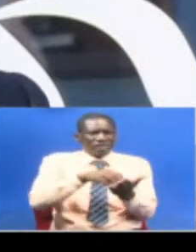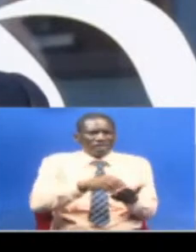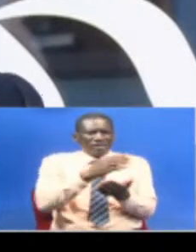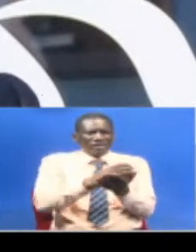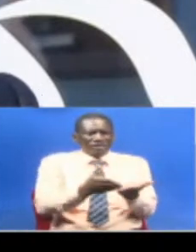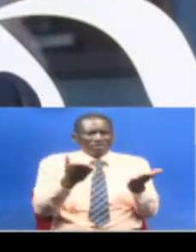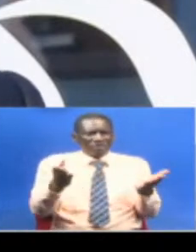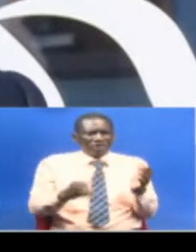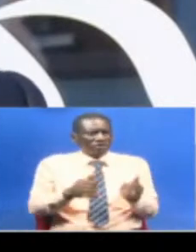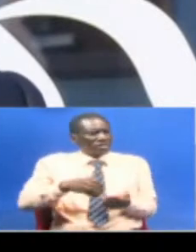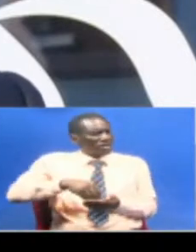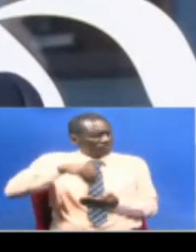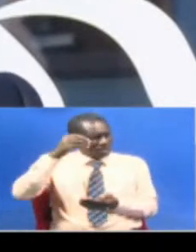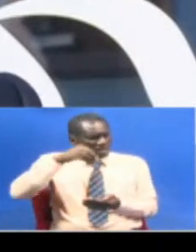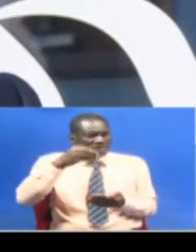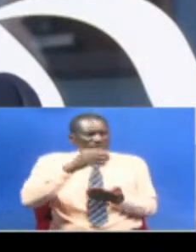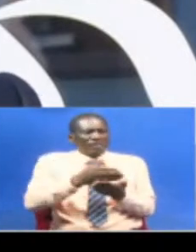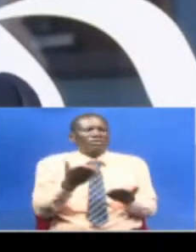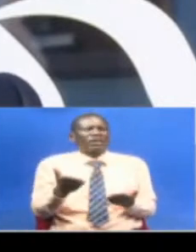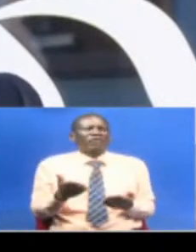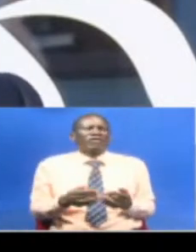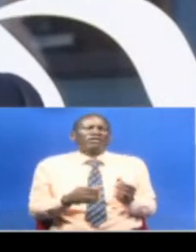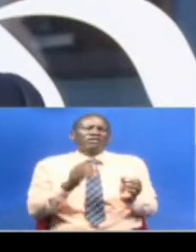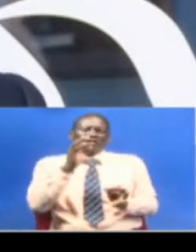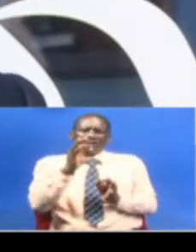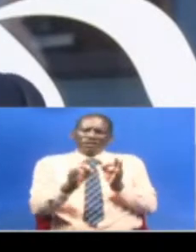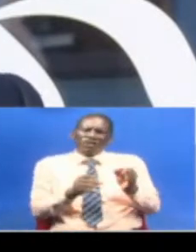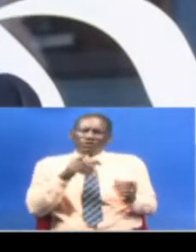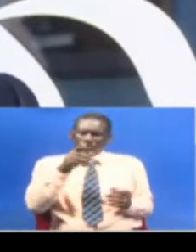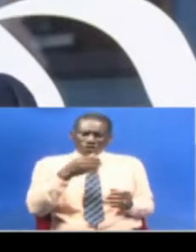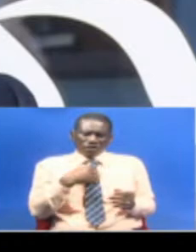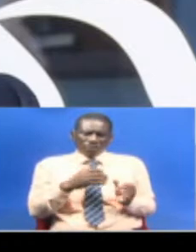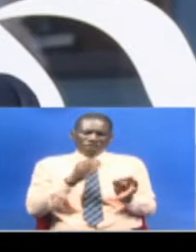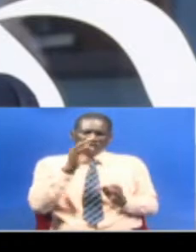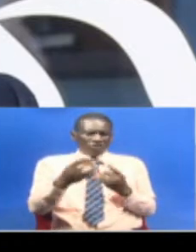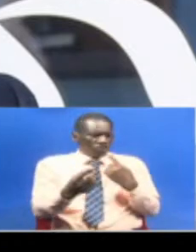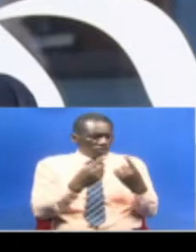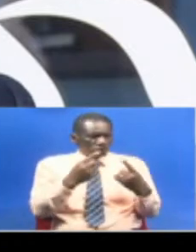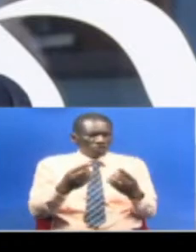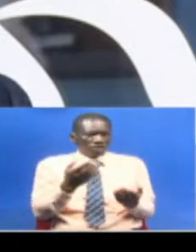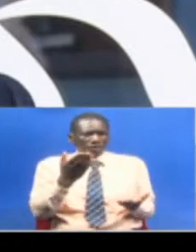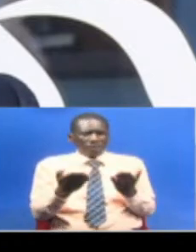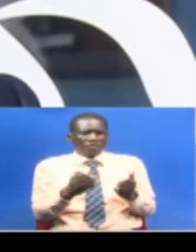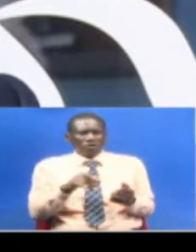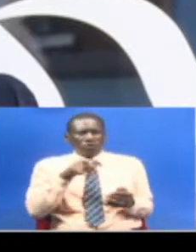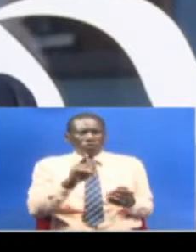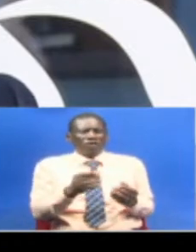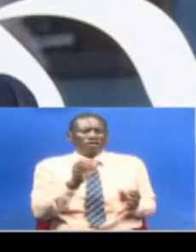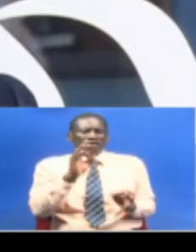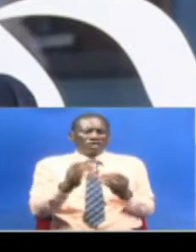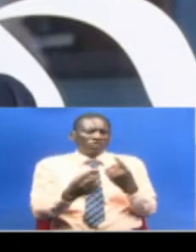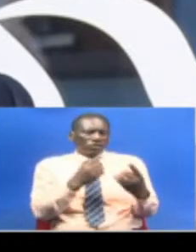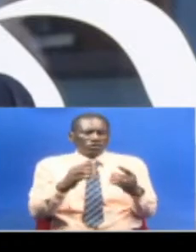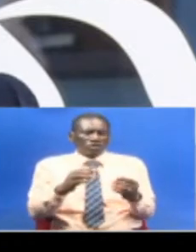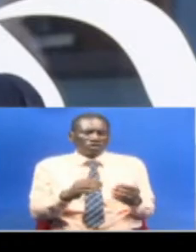that I've learned. When you are talking maybe to, let's